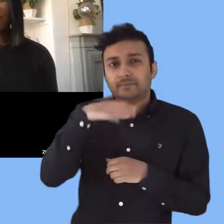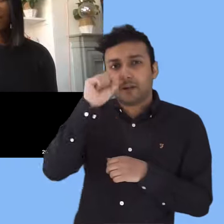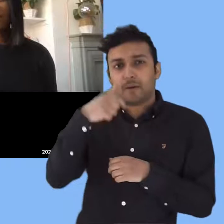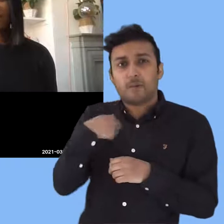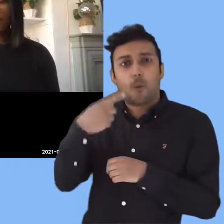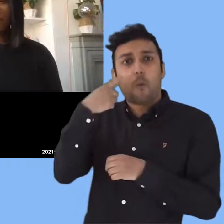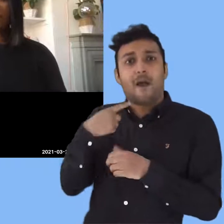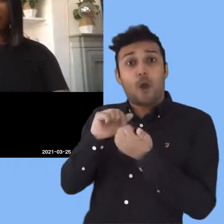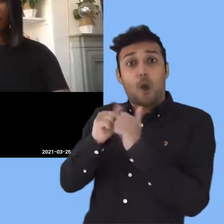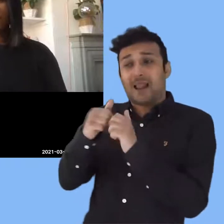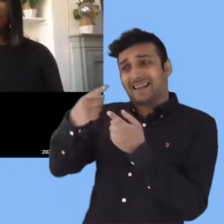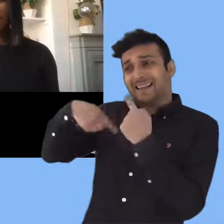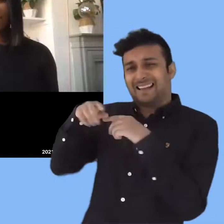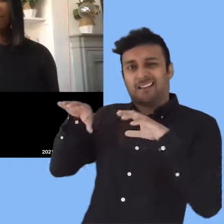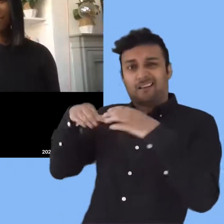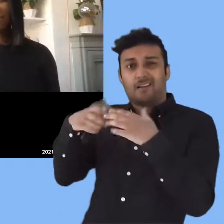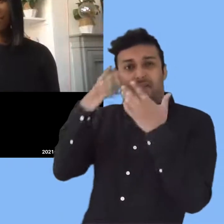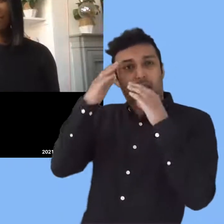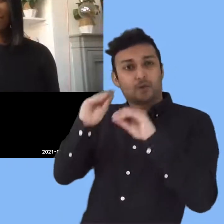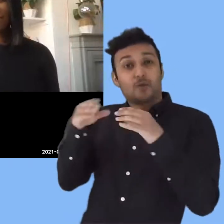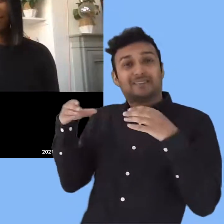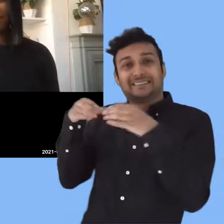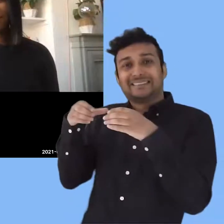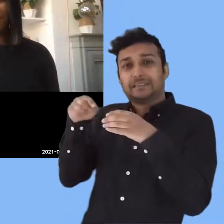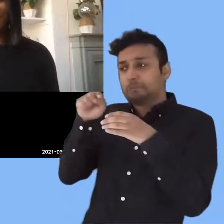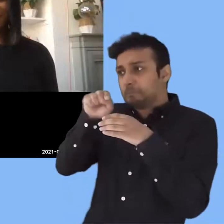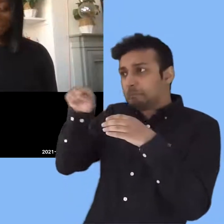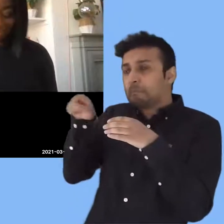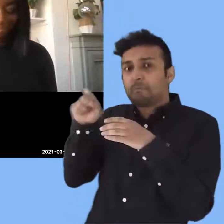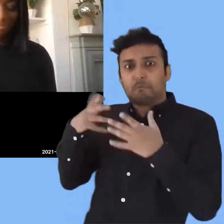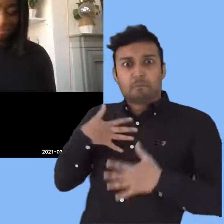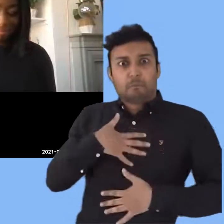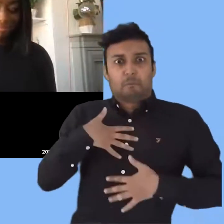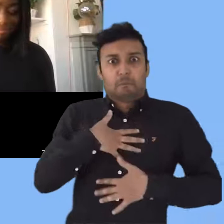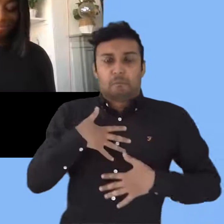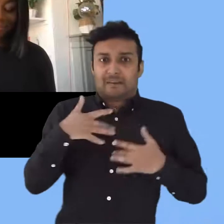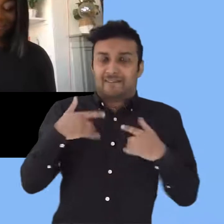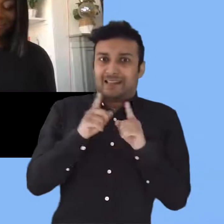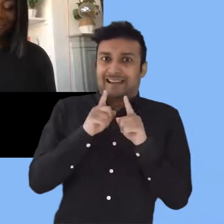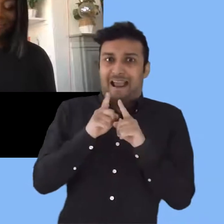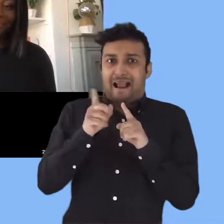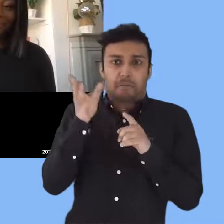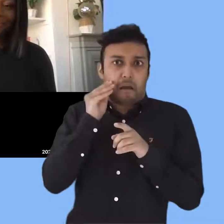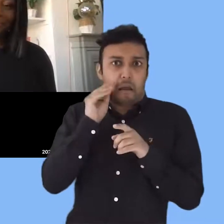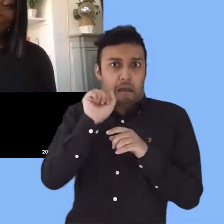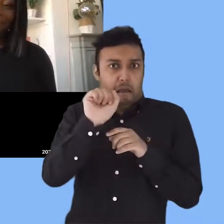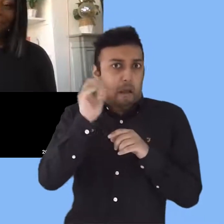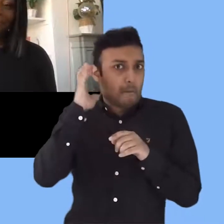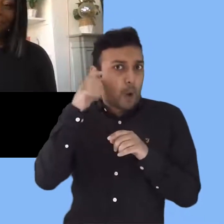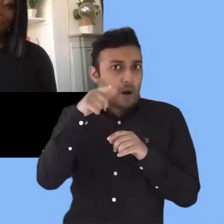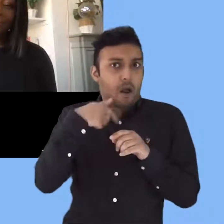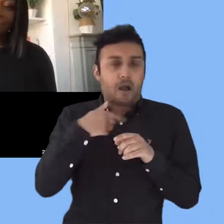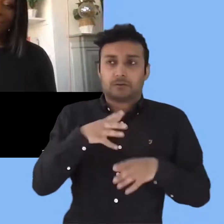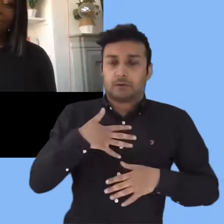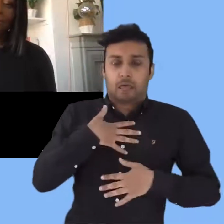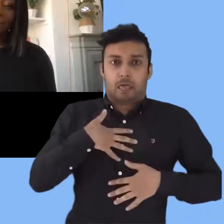same feelings in the education team here, listening to that podcast. And we came together